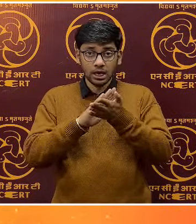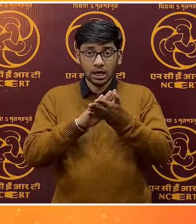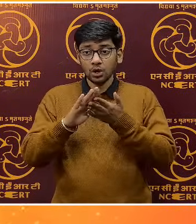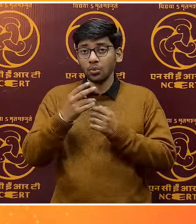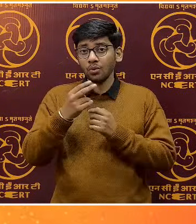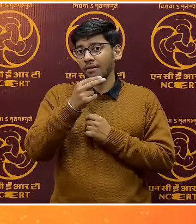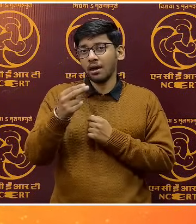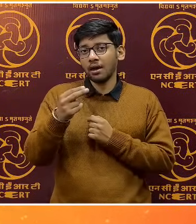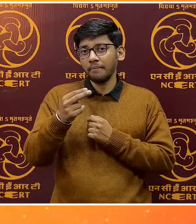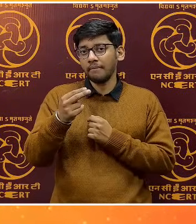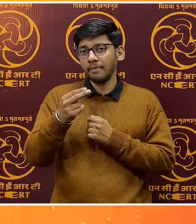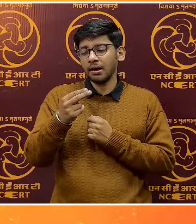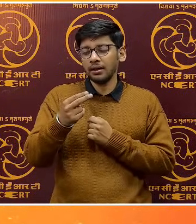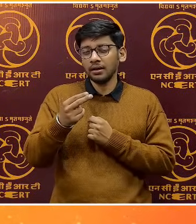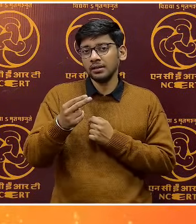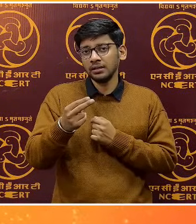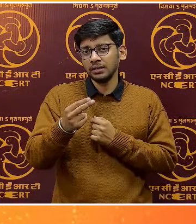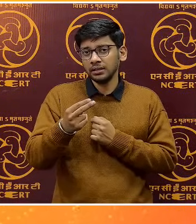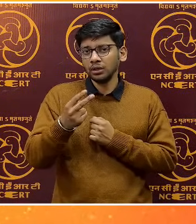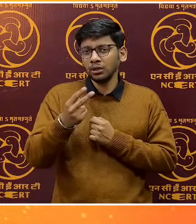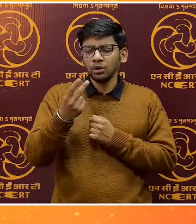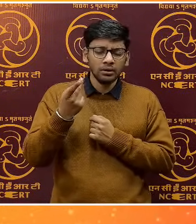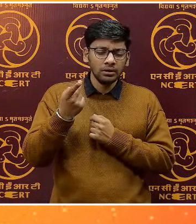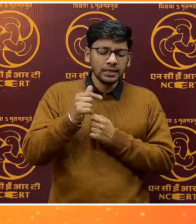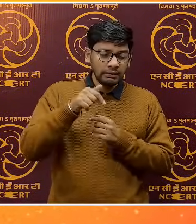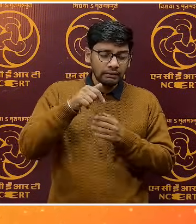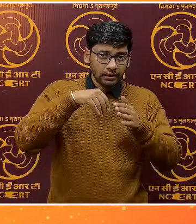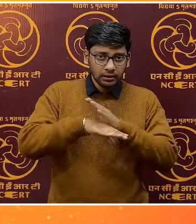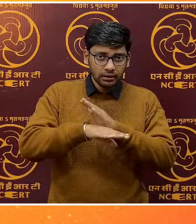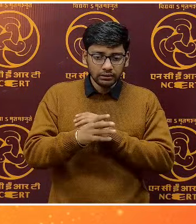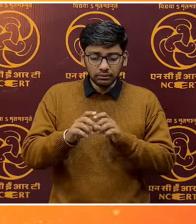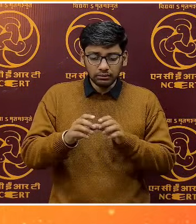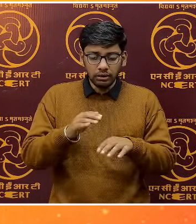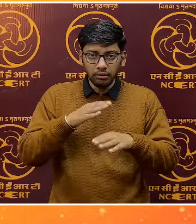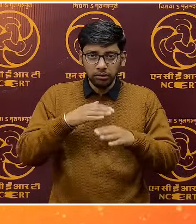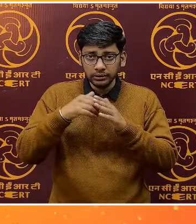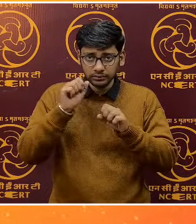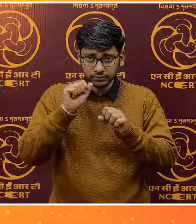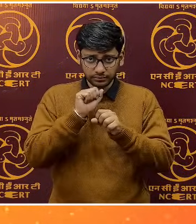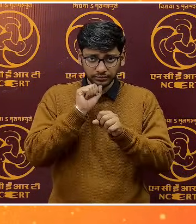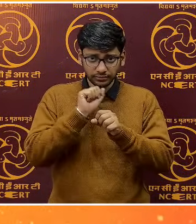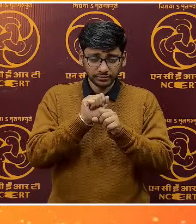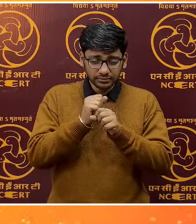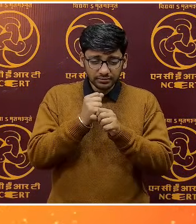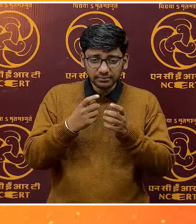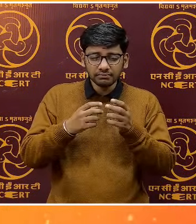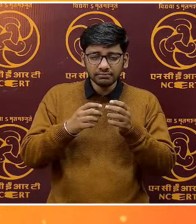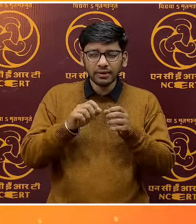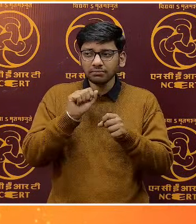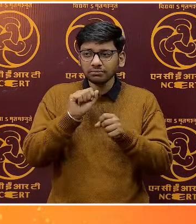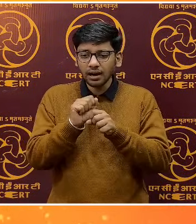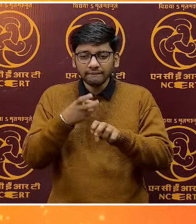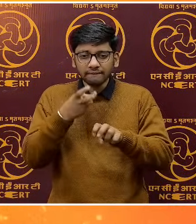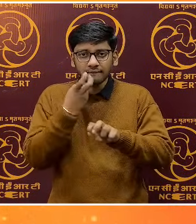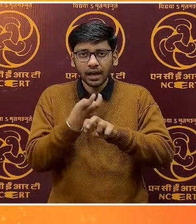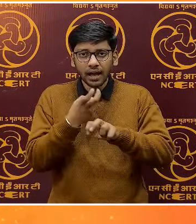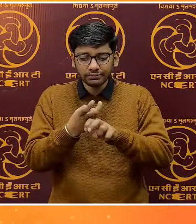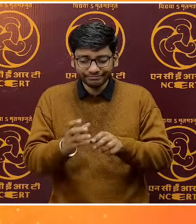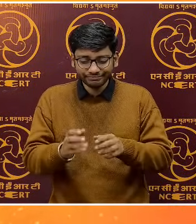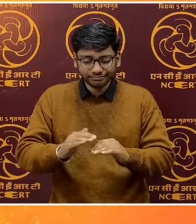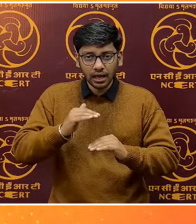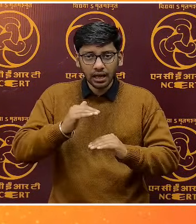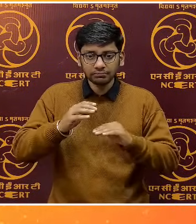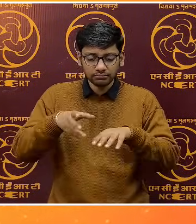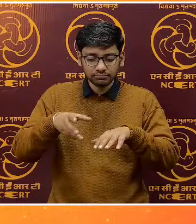right? You have to throw the ball at the stones and they have to fall and then you run and catch the other player. Okay,